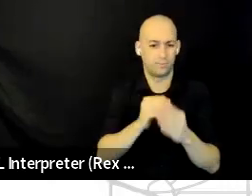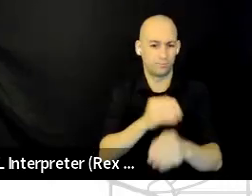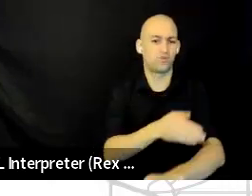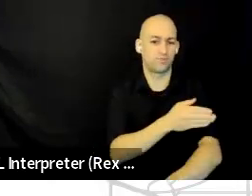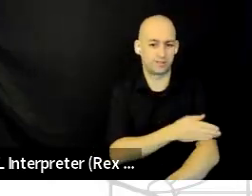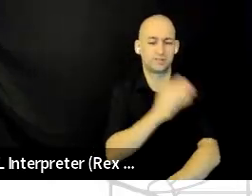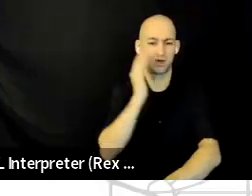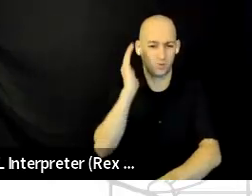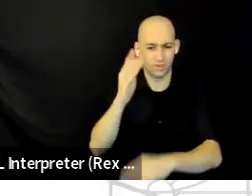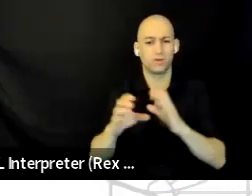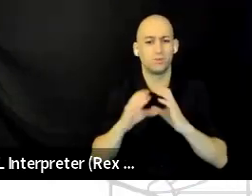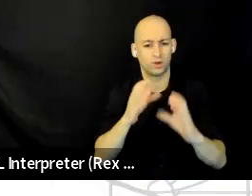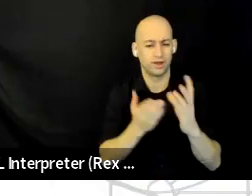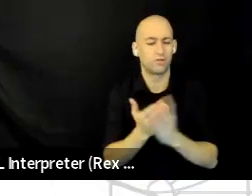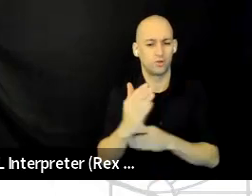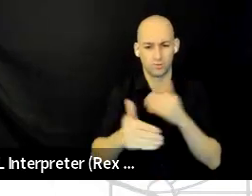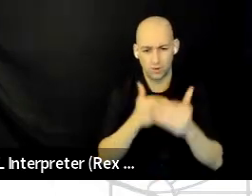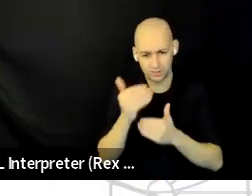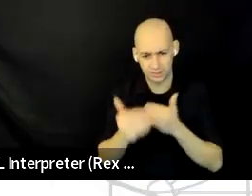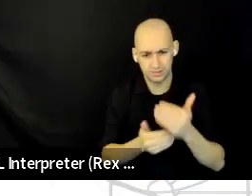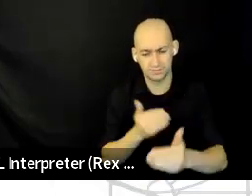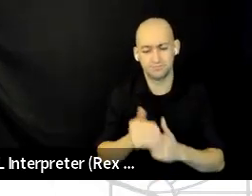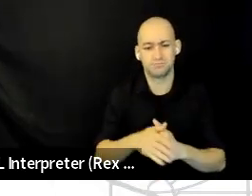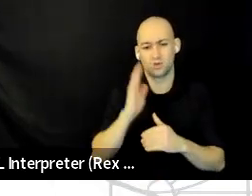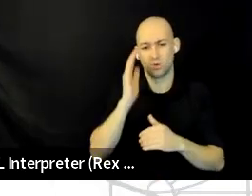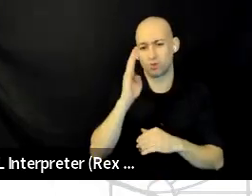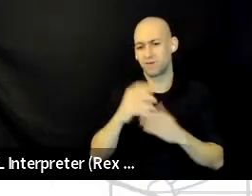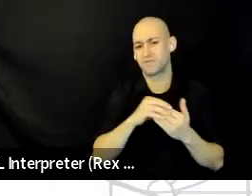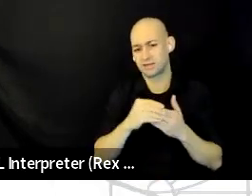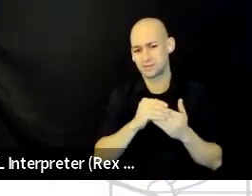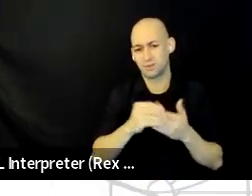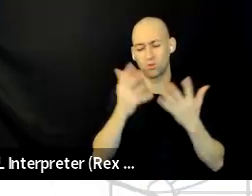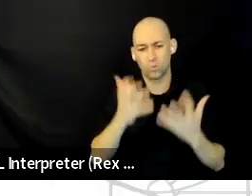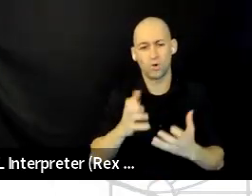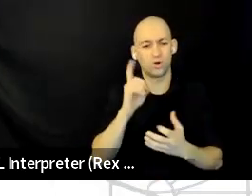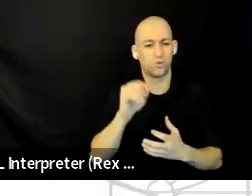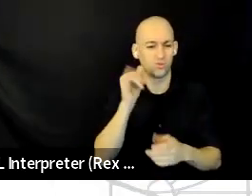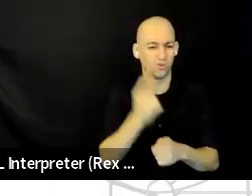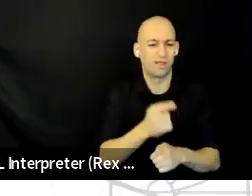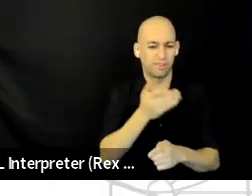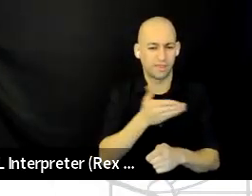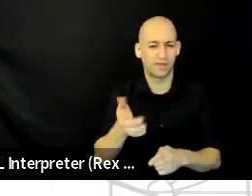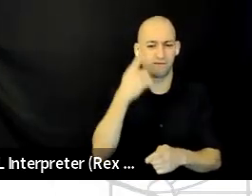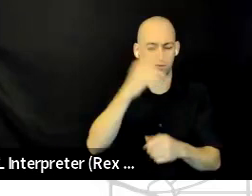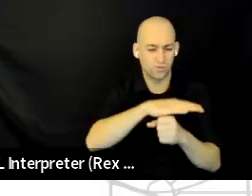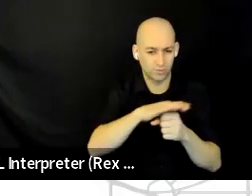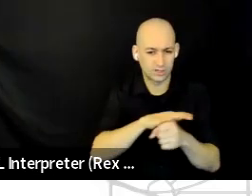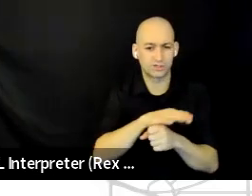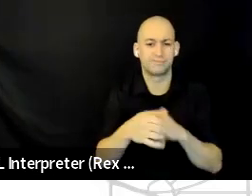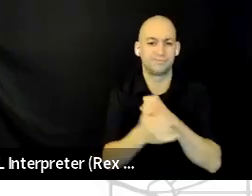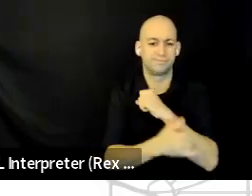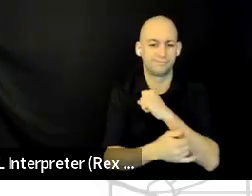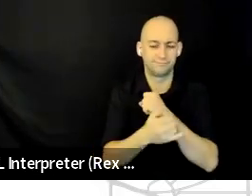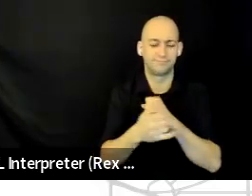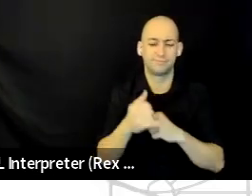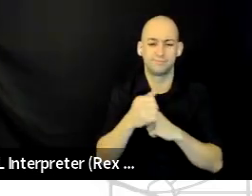the process. The process will also be flexible. So we want to do the right thing for our regions, for our state, and for the environment. And this